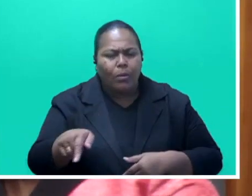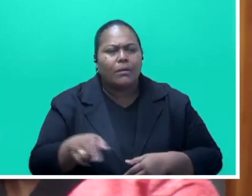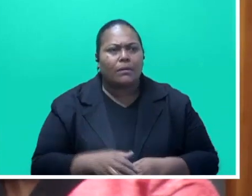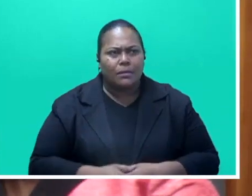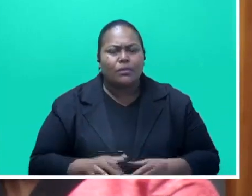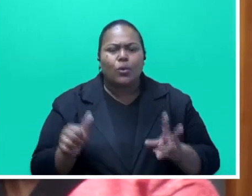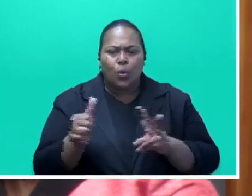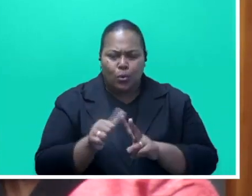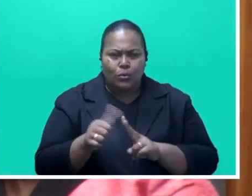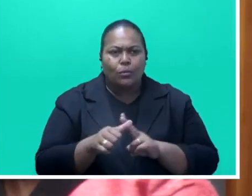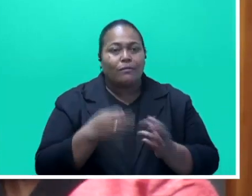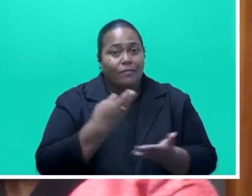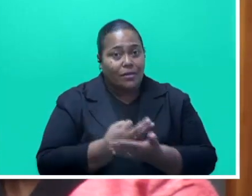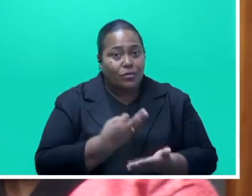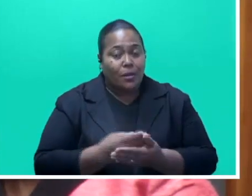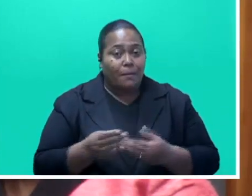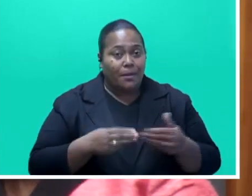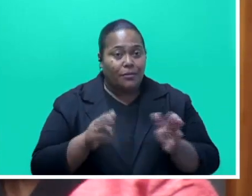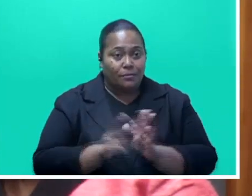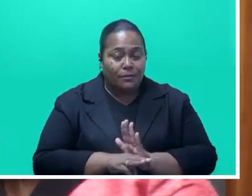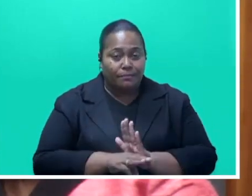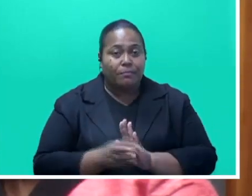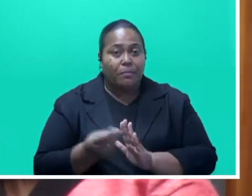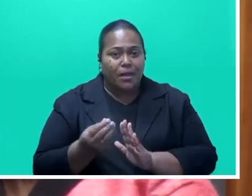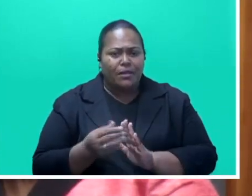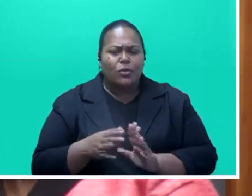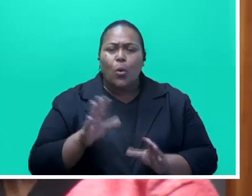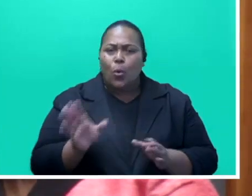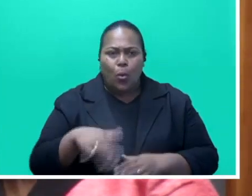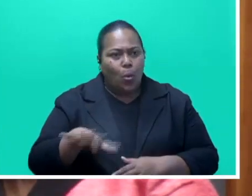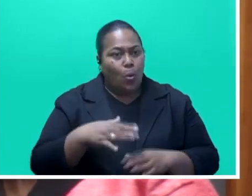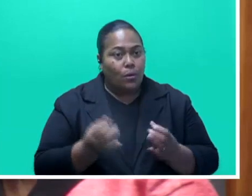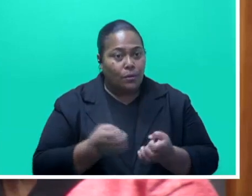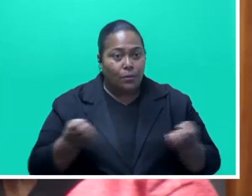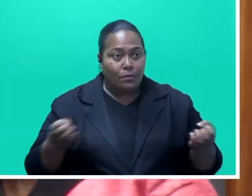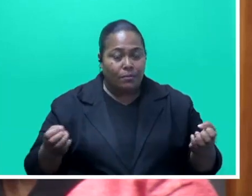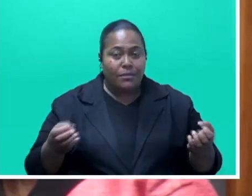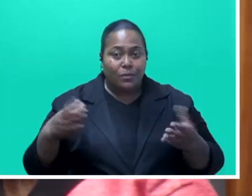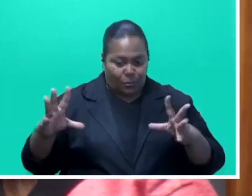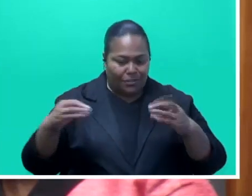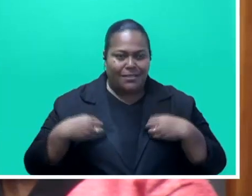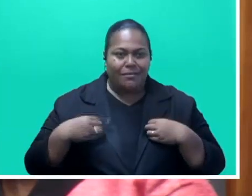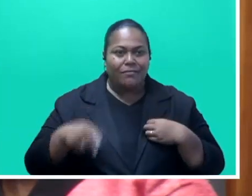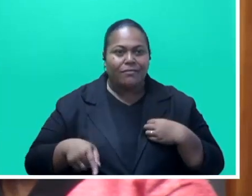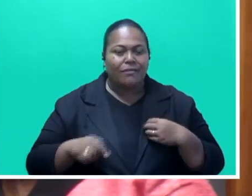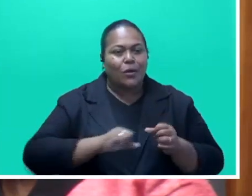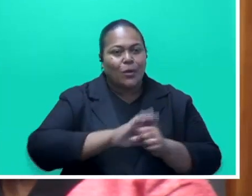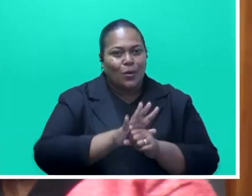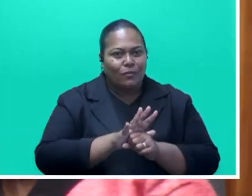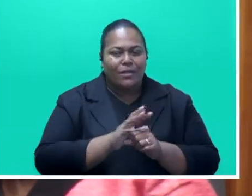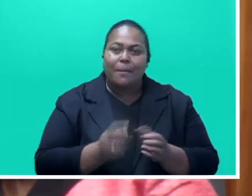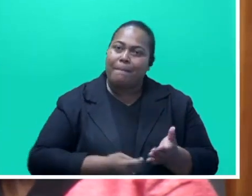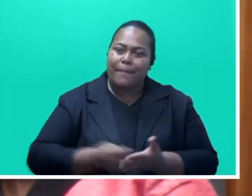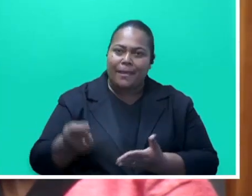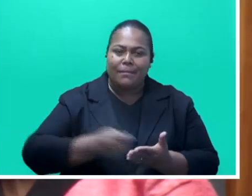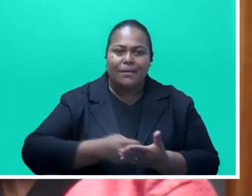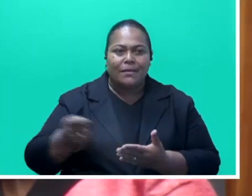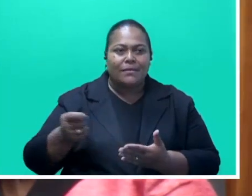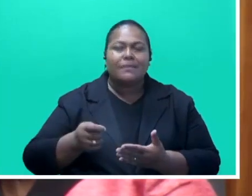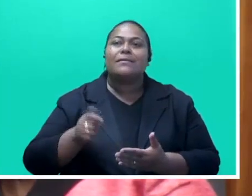management. Speaker, so all equipments projected for the COVID-19 response were received and payments remitted to the